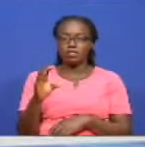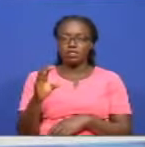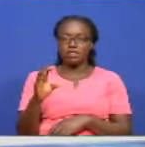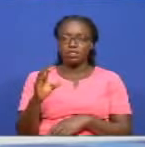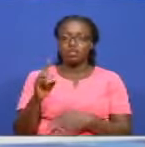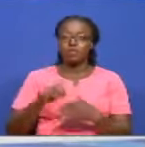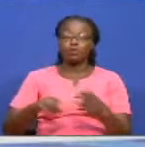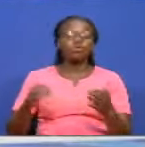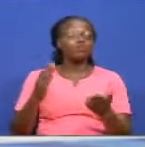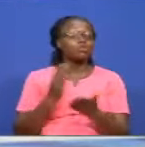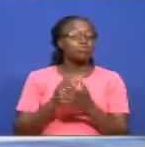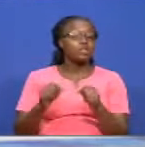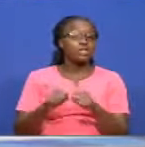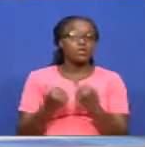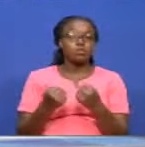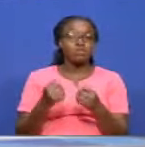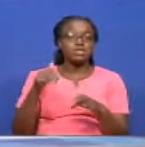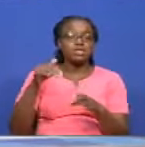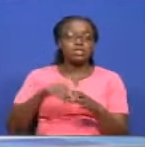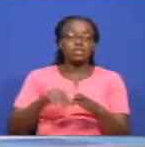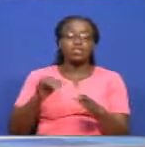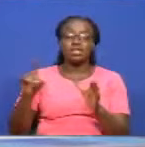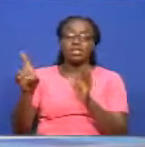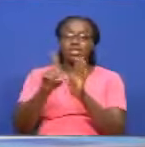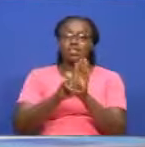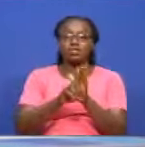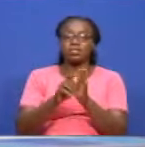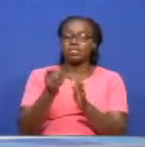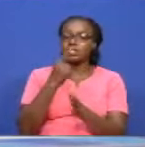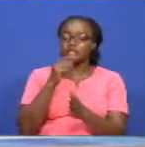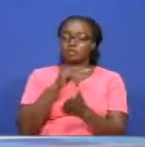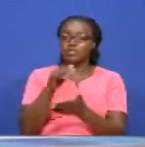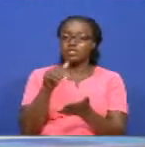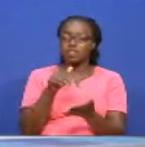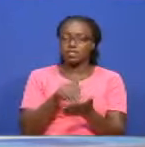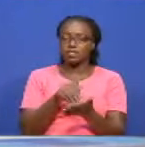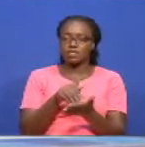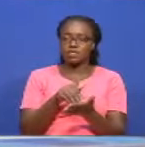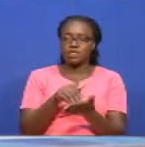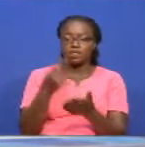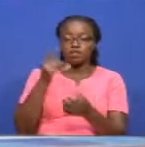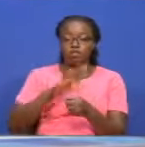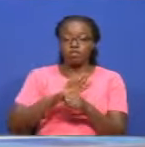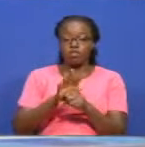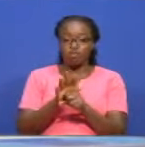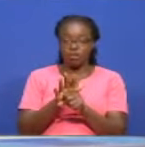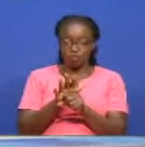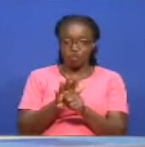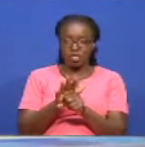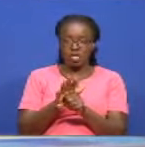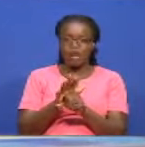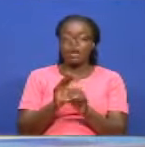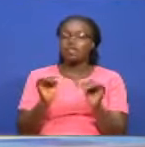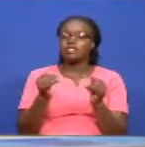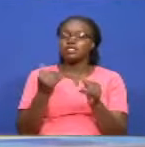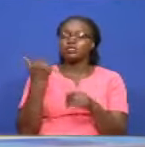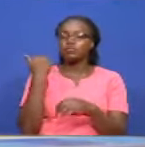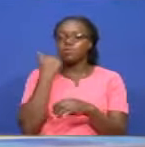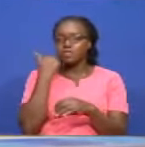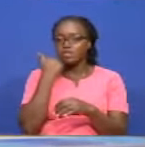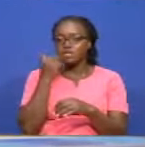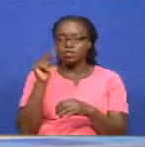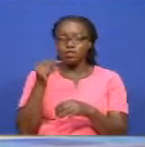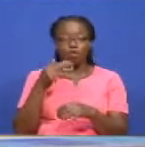exactly happens inside an isolation and treatment center for COVID-19, a new disease that